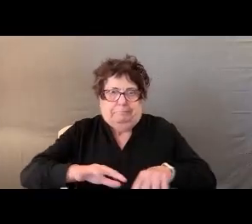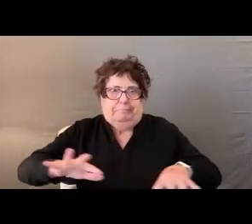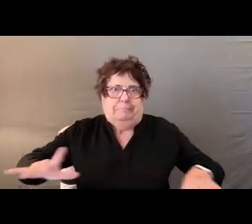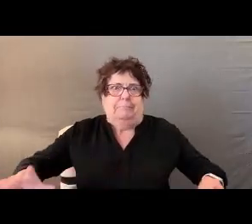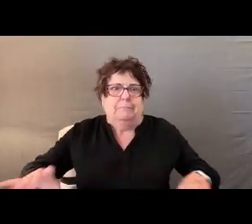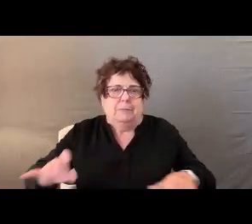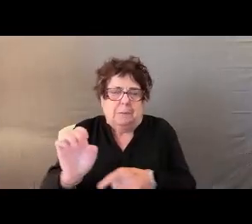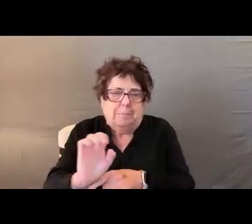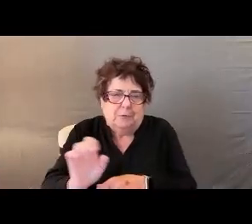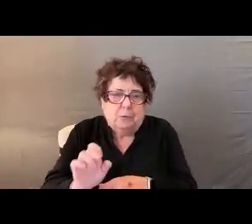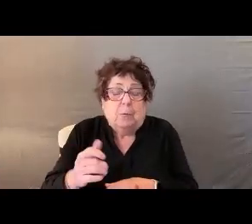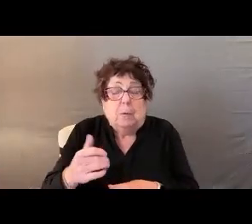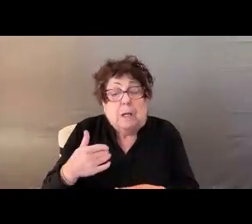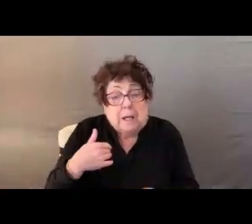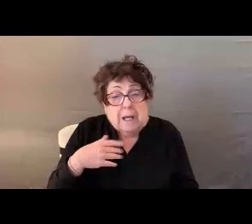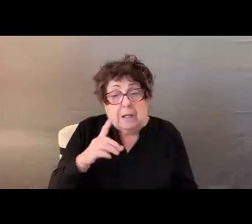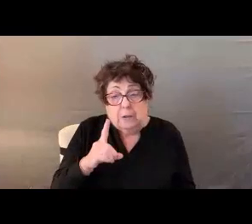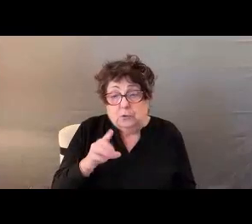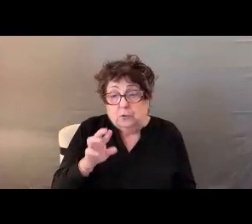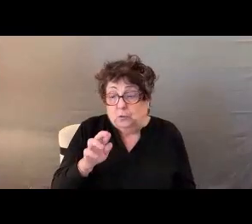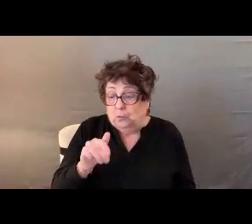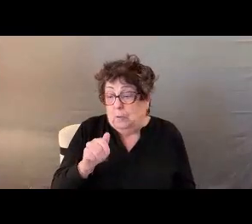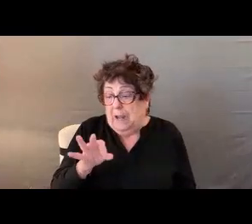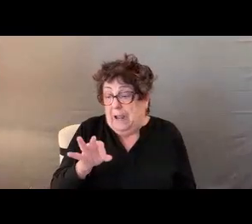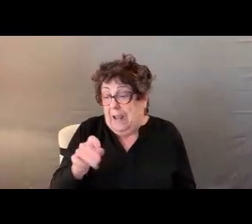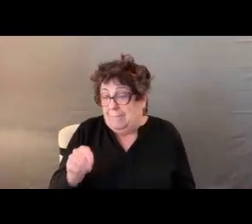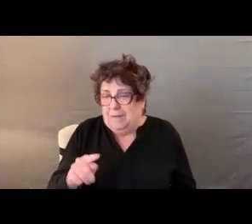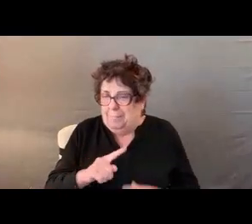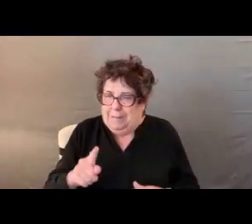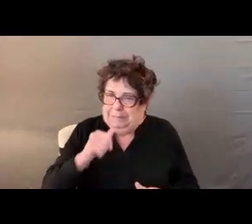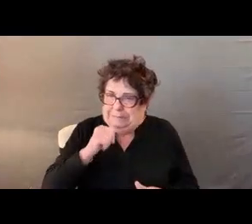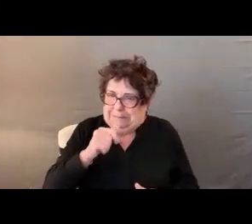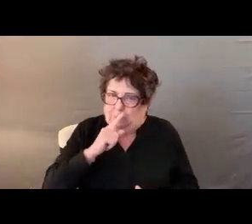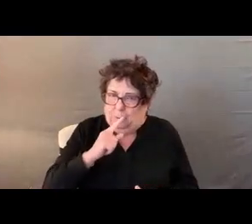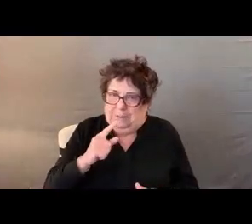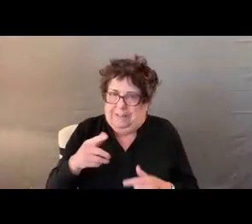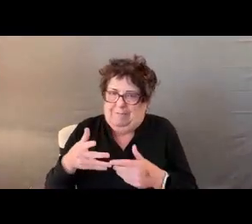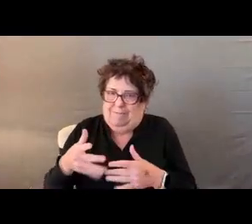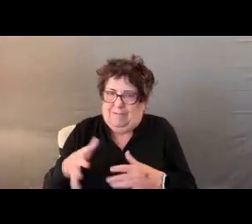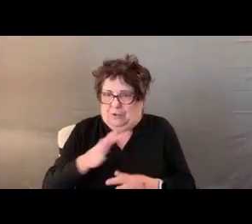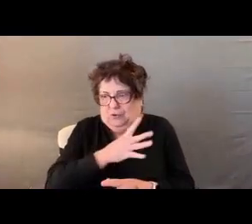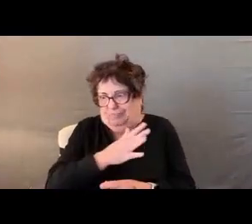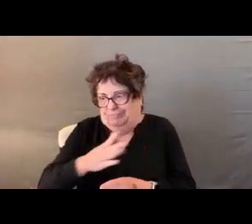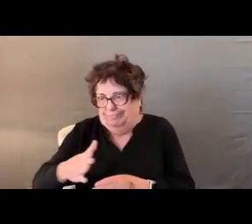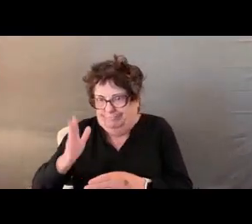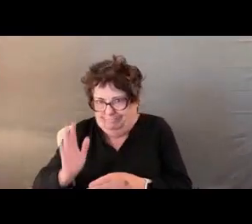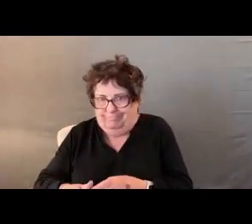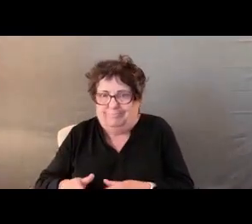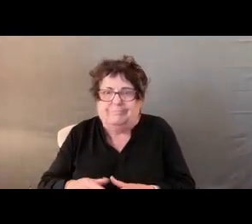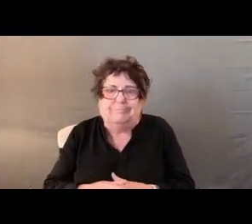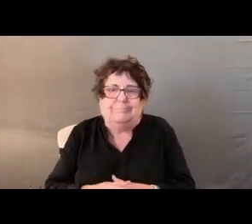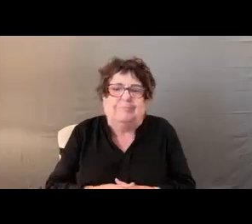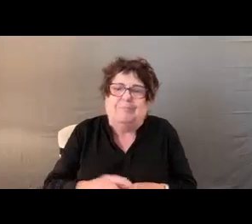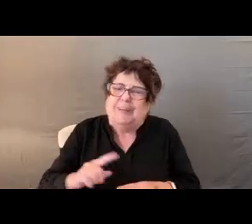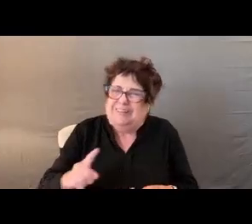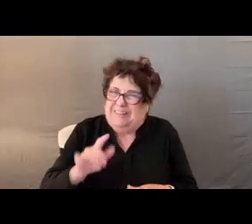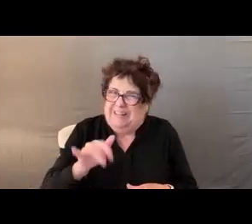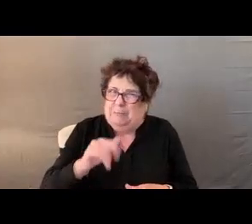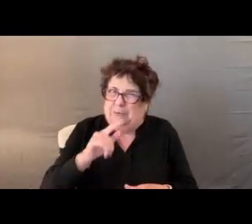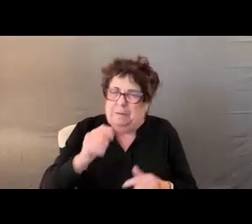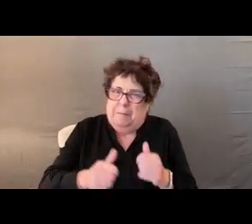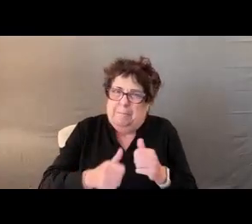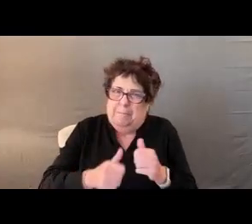didn't really get it to the finish line. And so I think that was probably the most unexpected challenge in terms of the